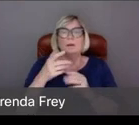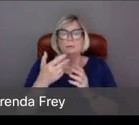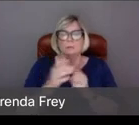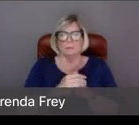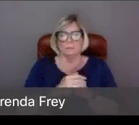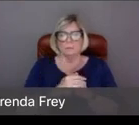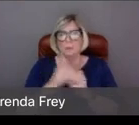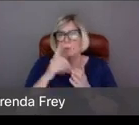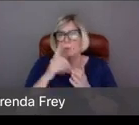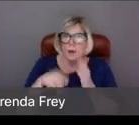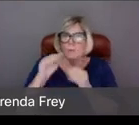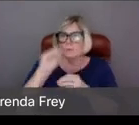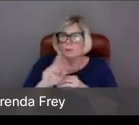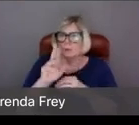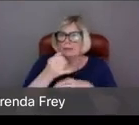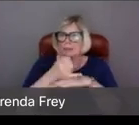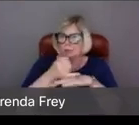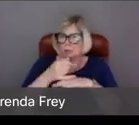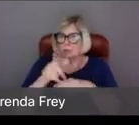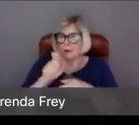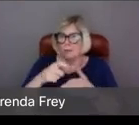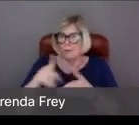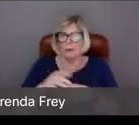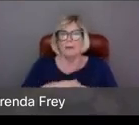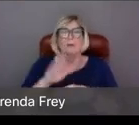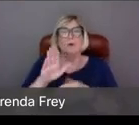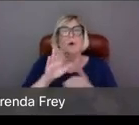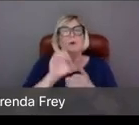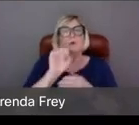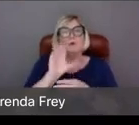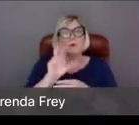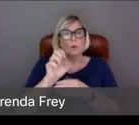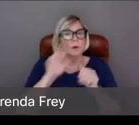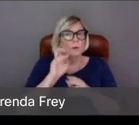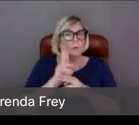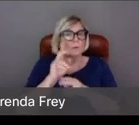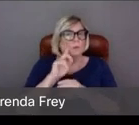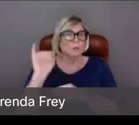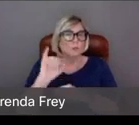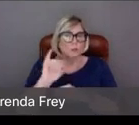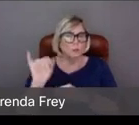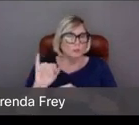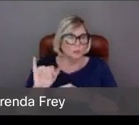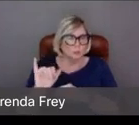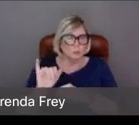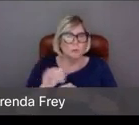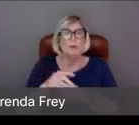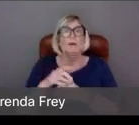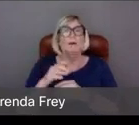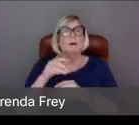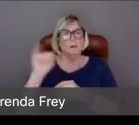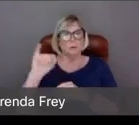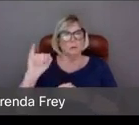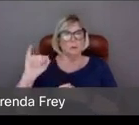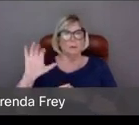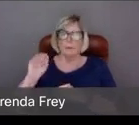for. Your score can also be used for insurance. That's another area where the insurance